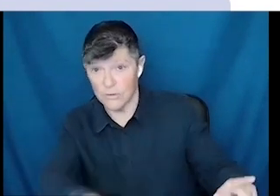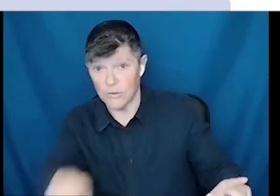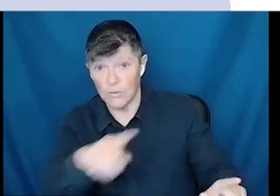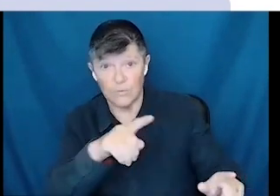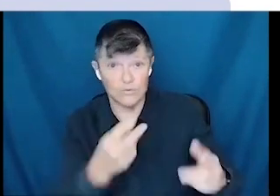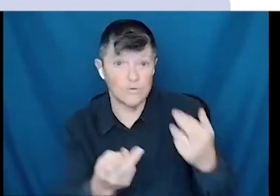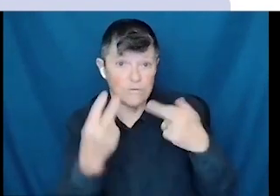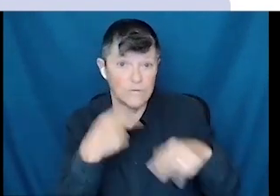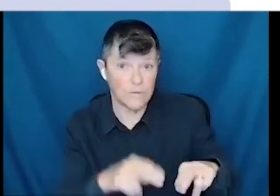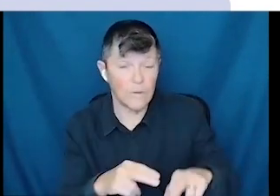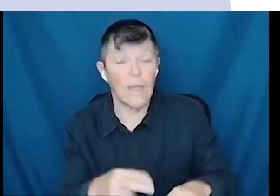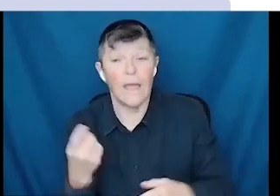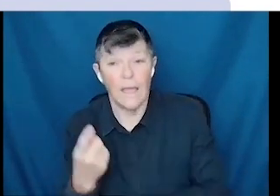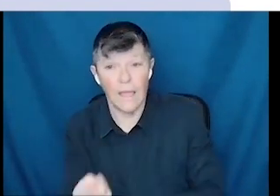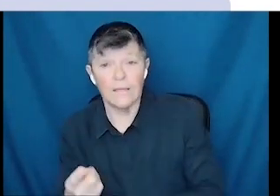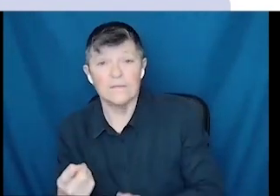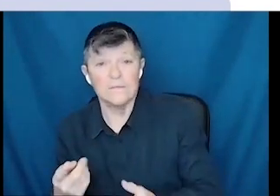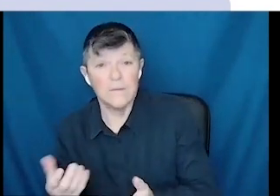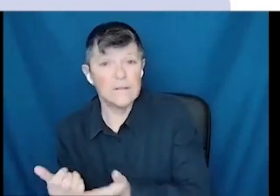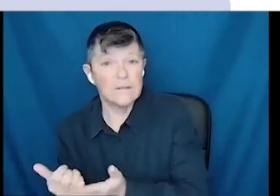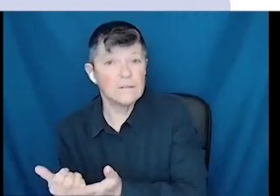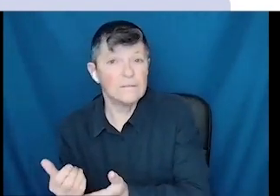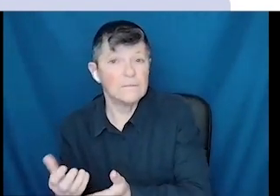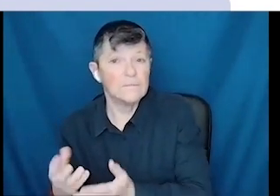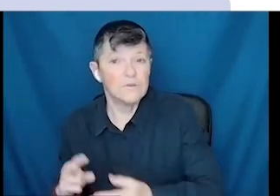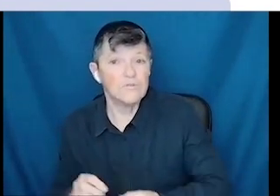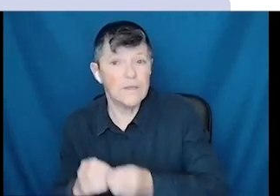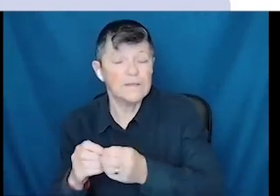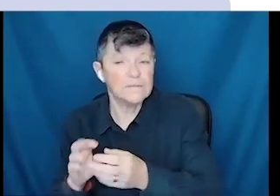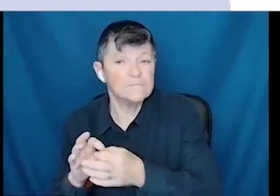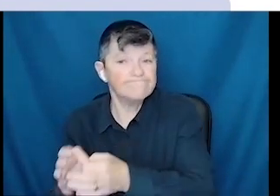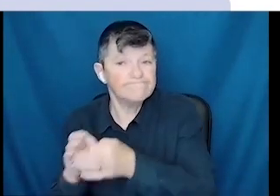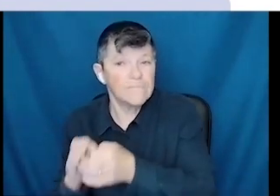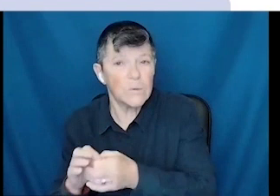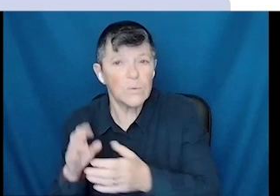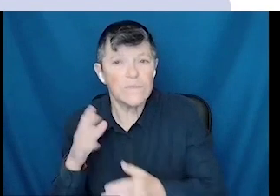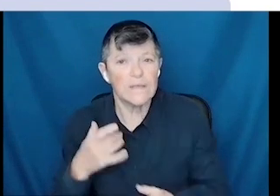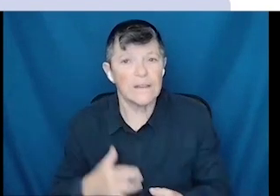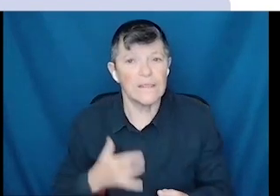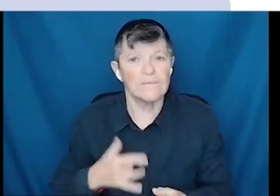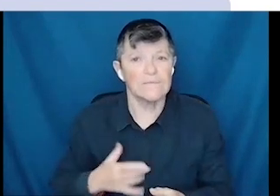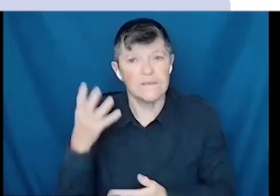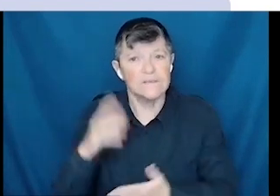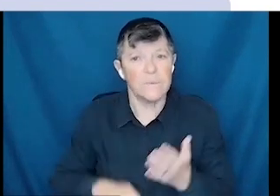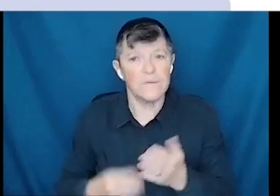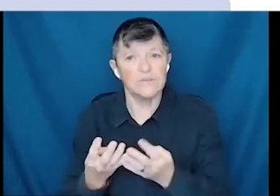Experience Board, together with Madison, who is the coordinator of it.